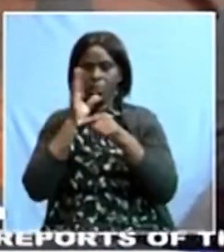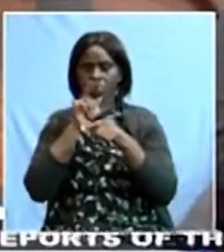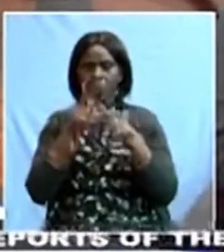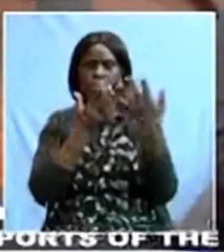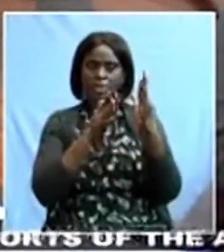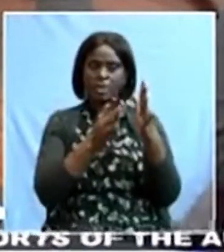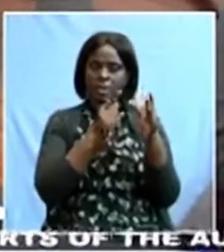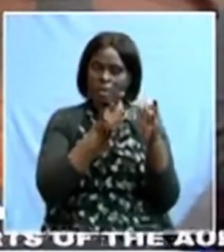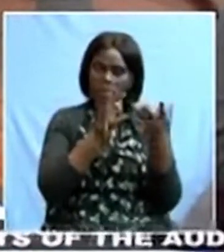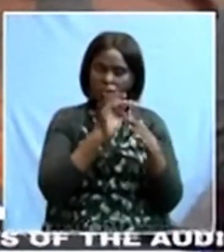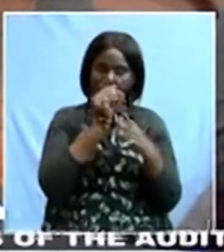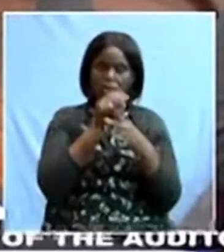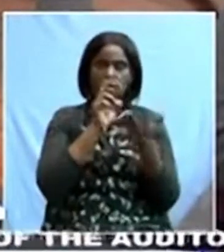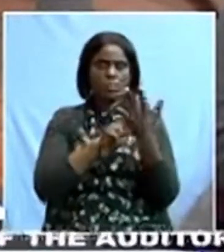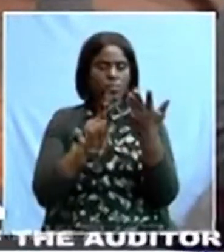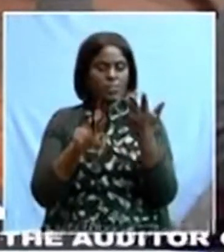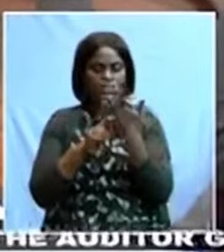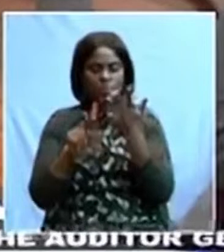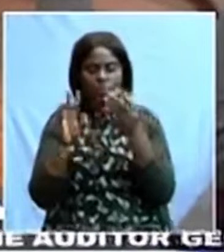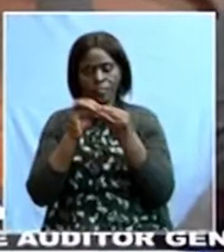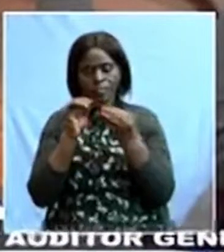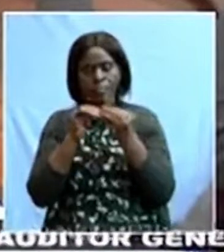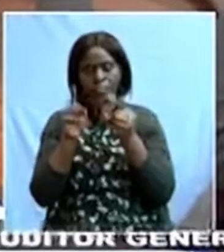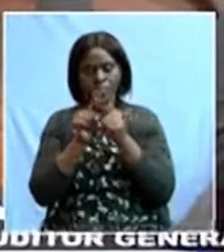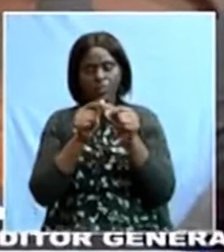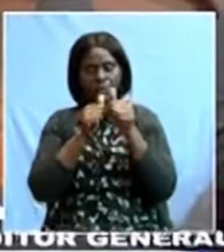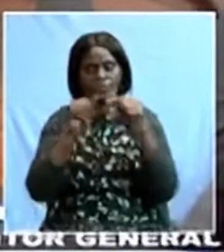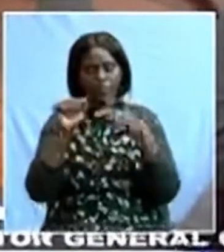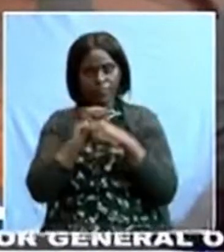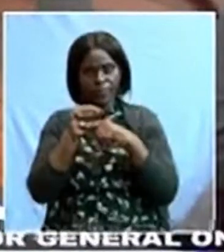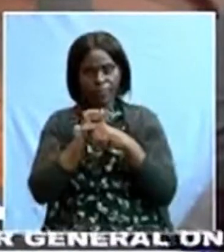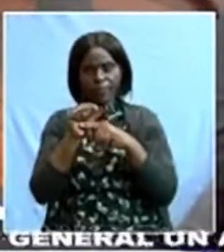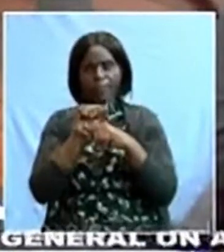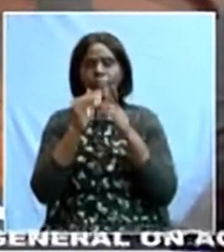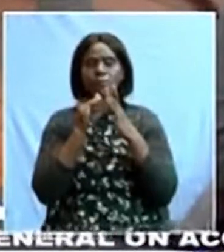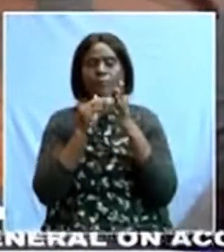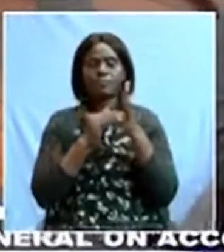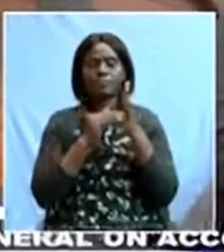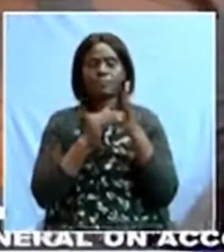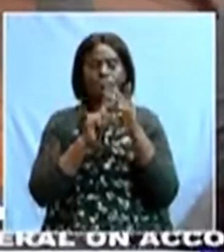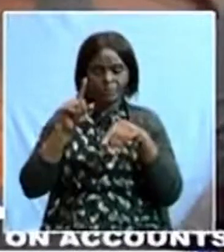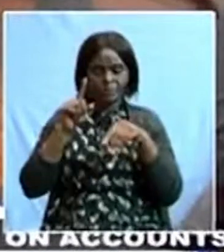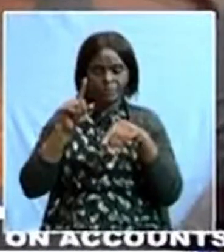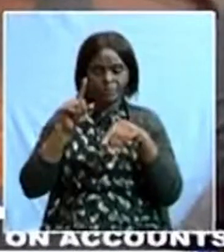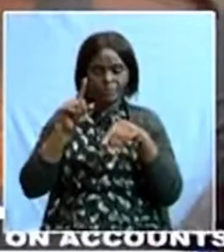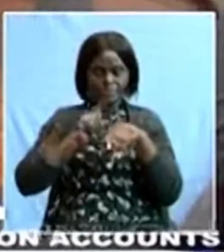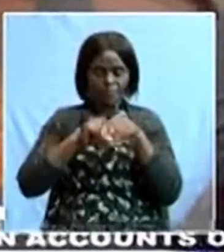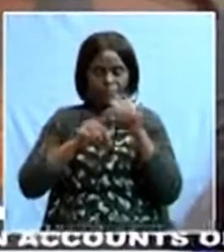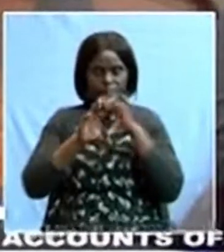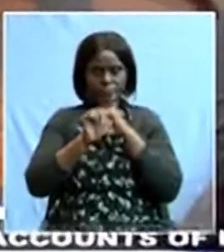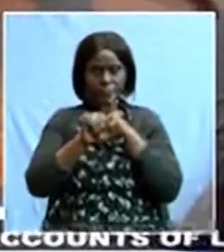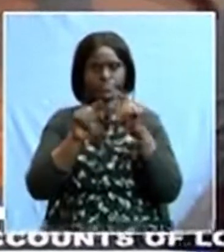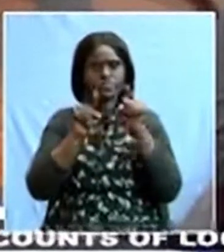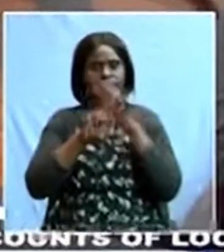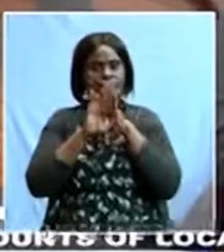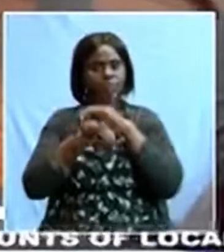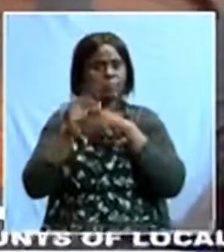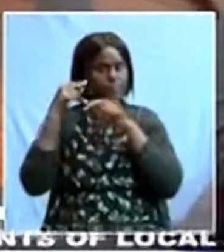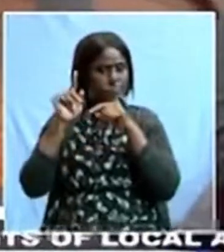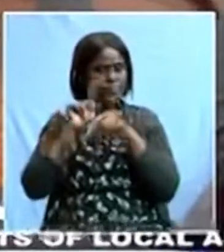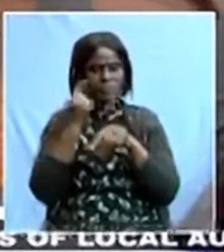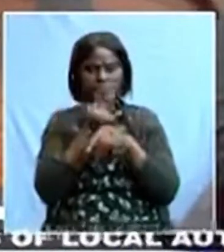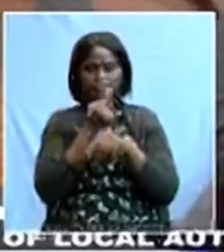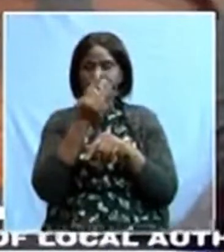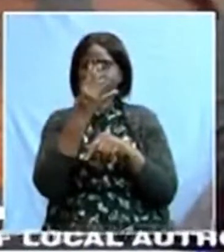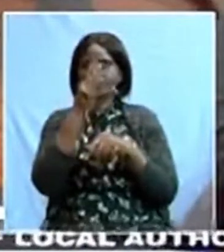death or resignations as per orientation guidelines. However, during this period under review, only